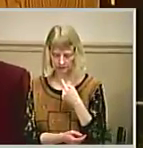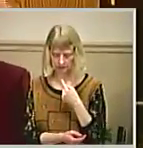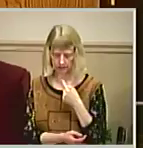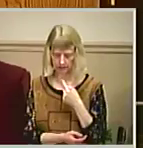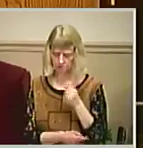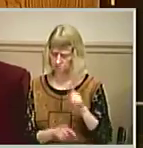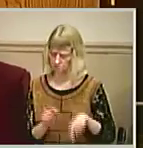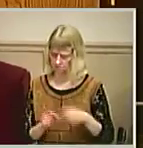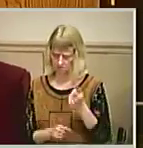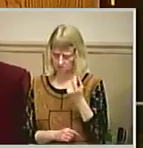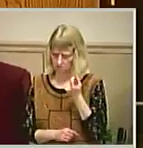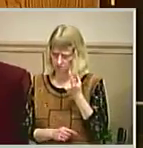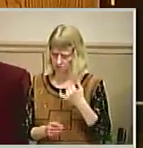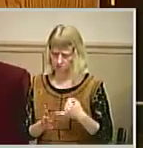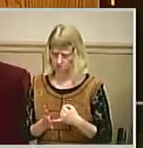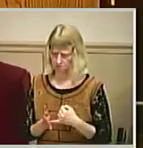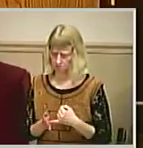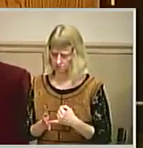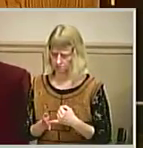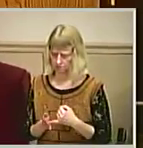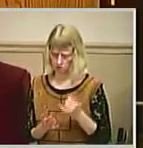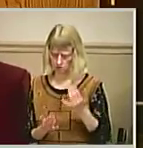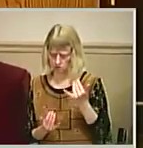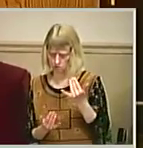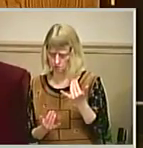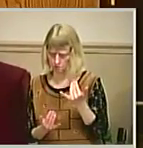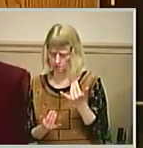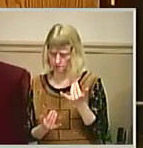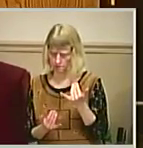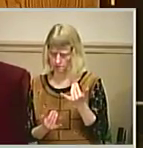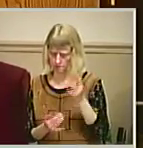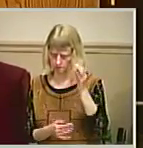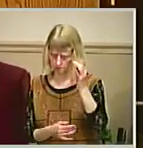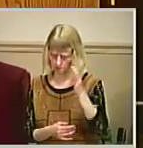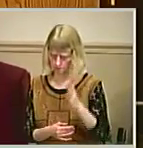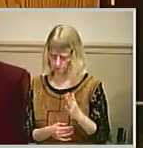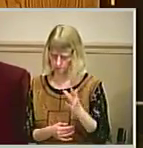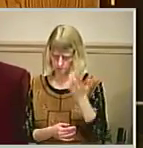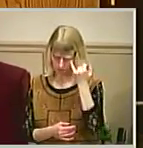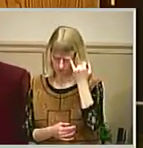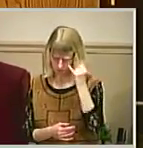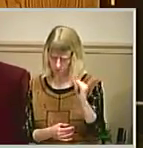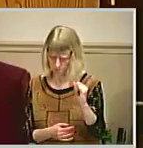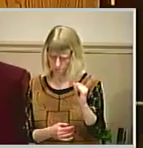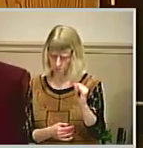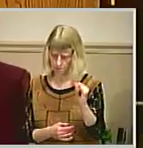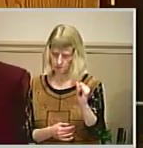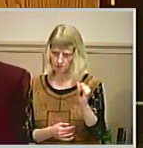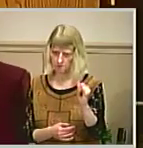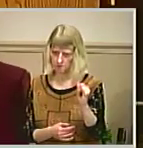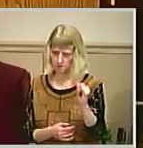I can't understand it. Why is it that you men who are seemingly intelligent,